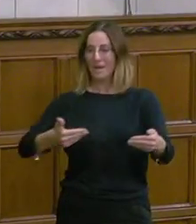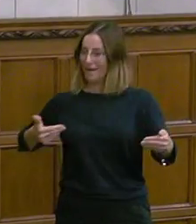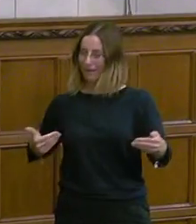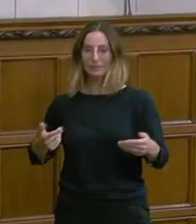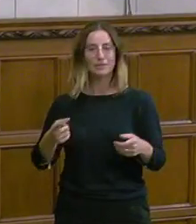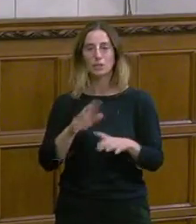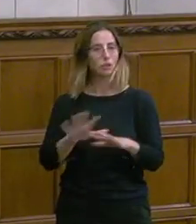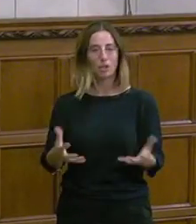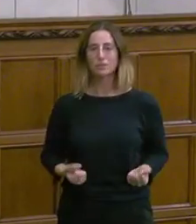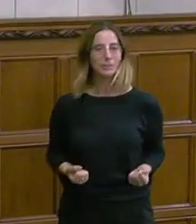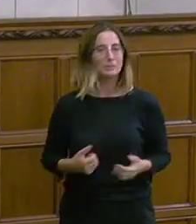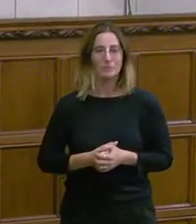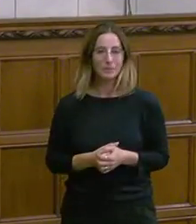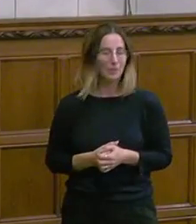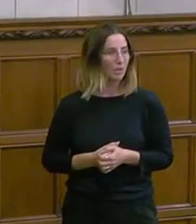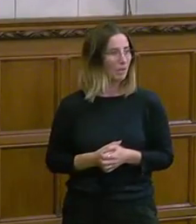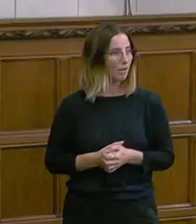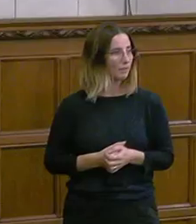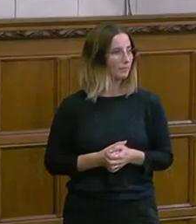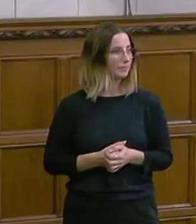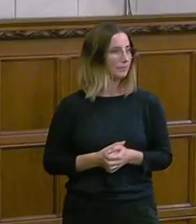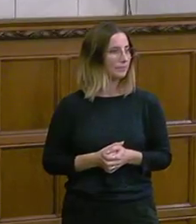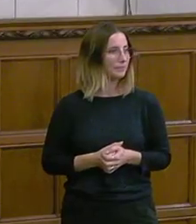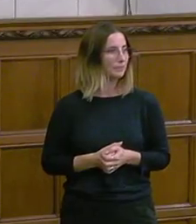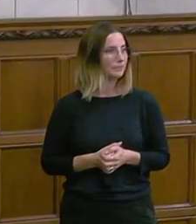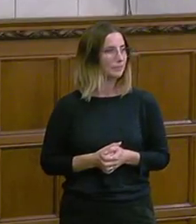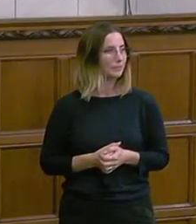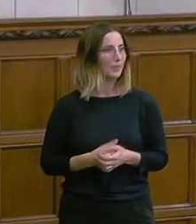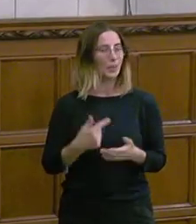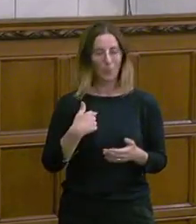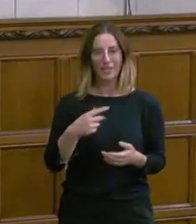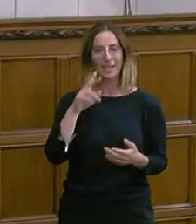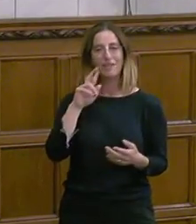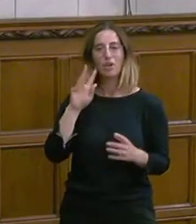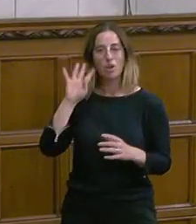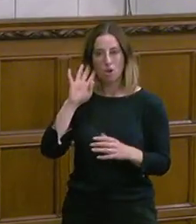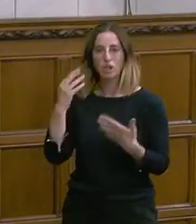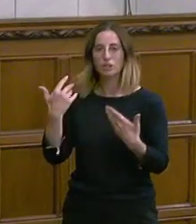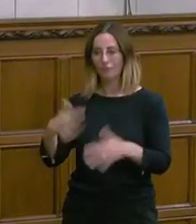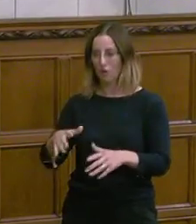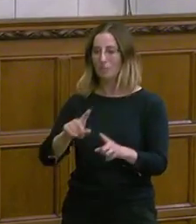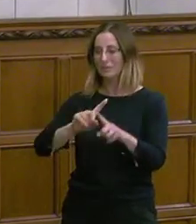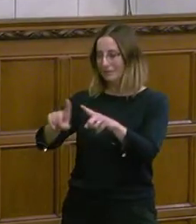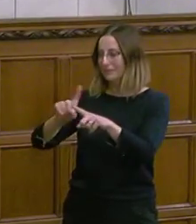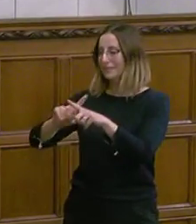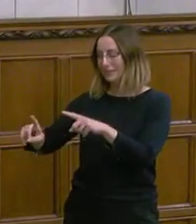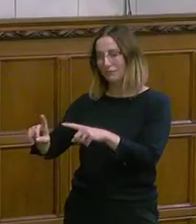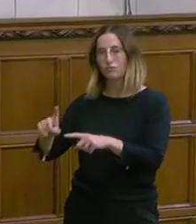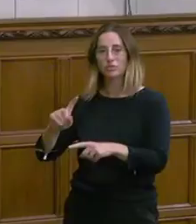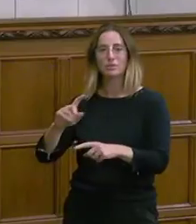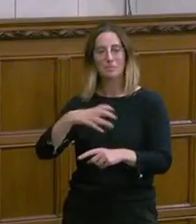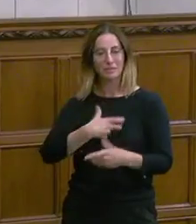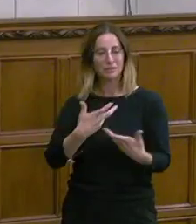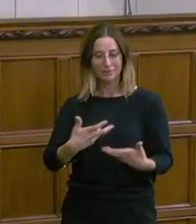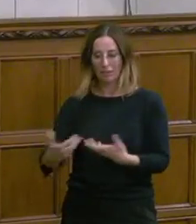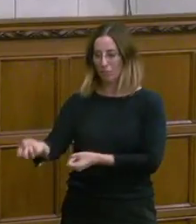Now, I think I would like to, of course, acknowledge some of the notable contributions so far from the Honourable Member for Limehouse and Poplar, who outlined